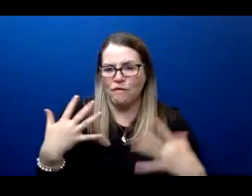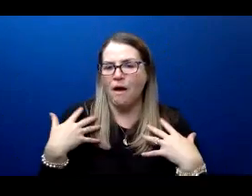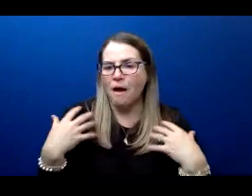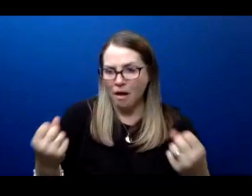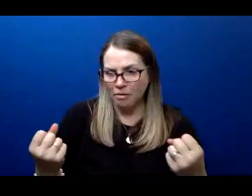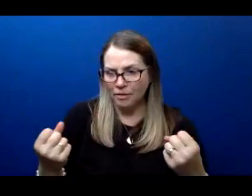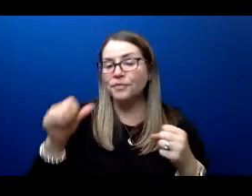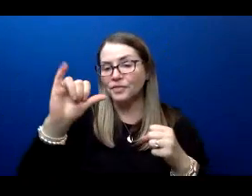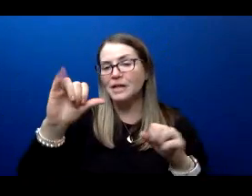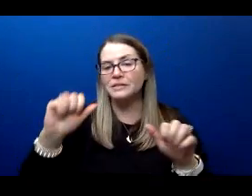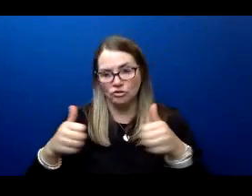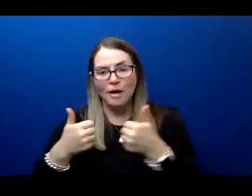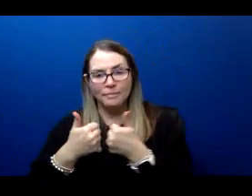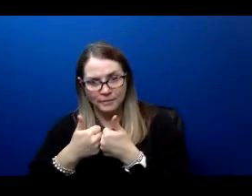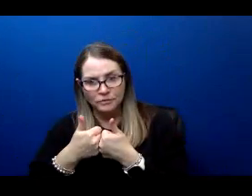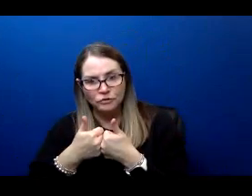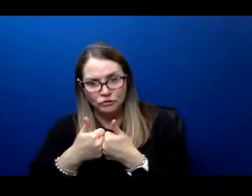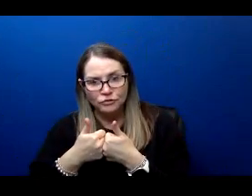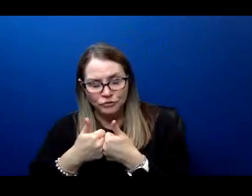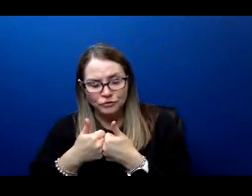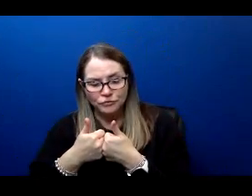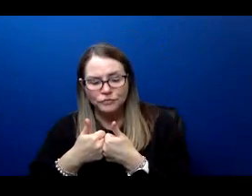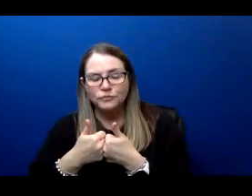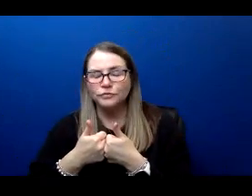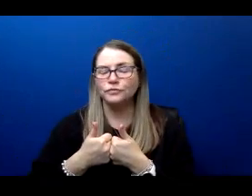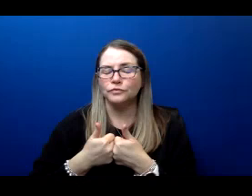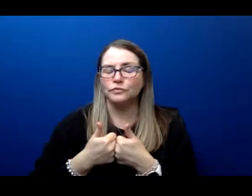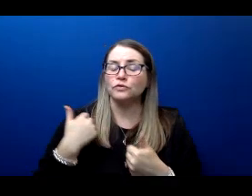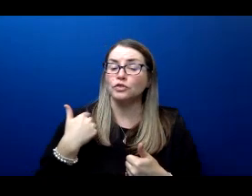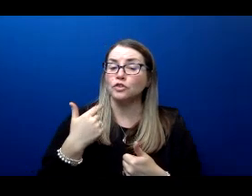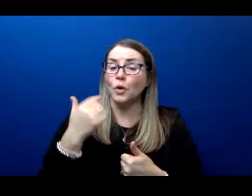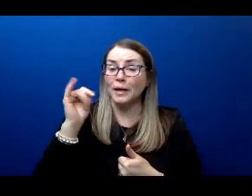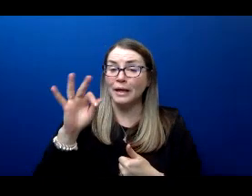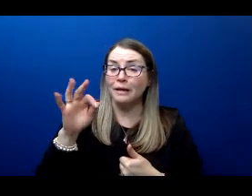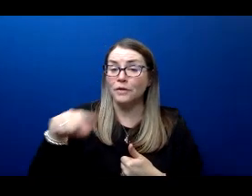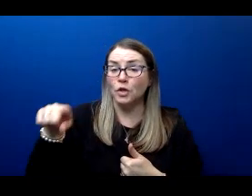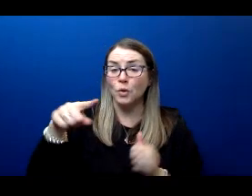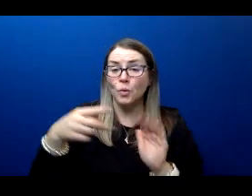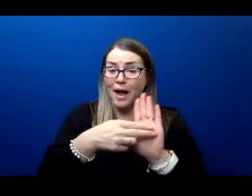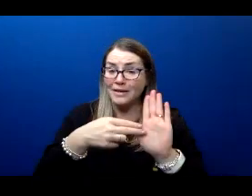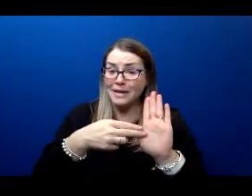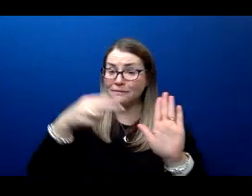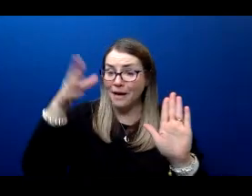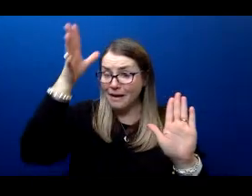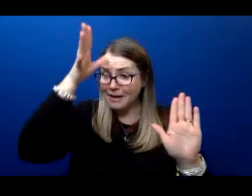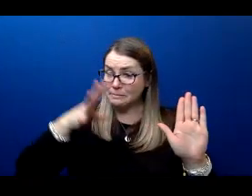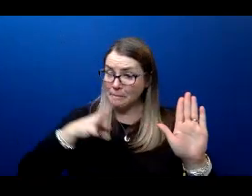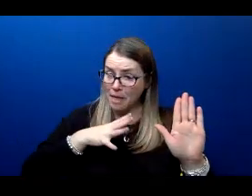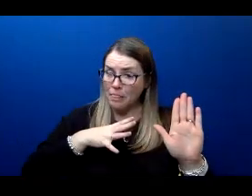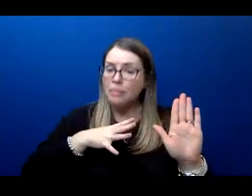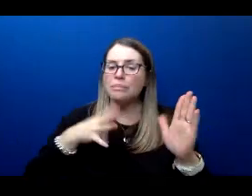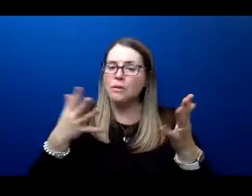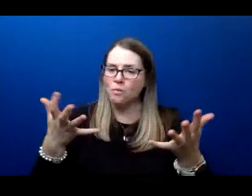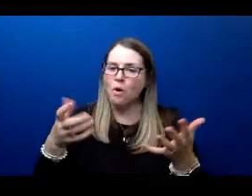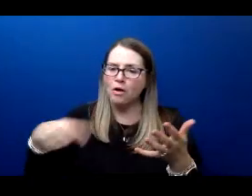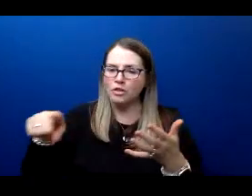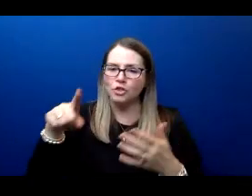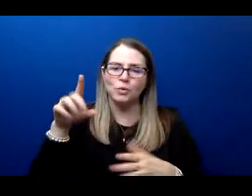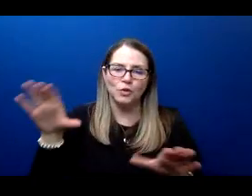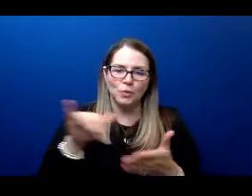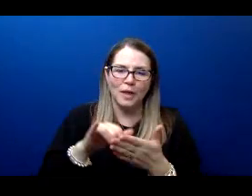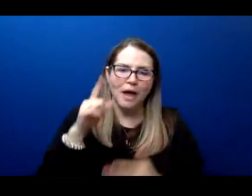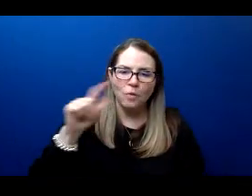many of us, so we want you, if you're male identifying, to recognize that for yourself, and then also if